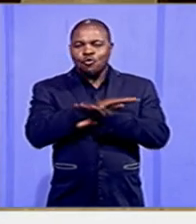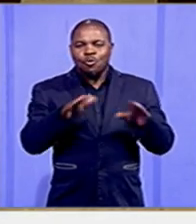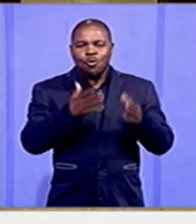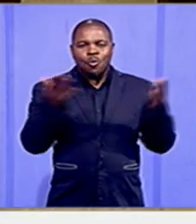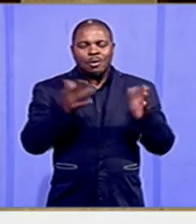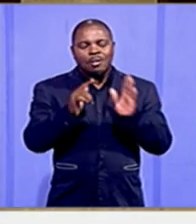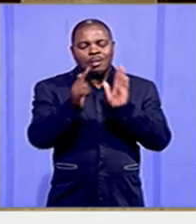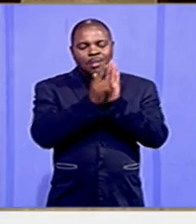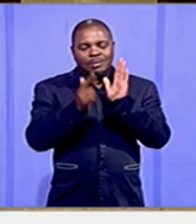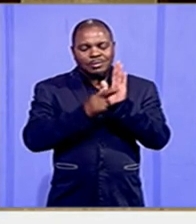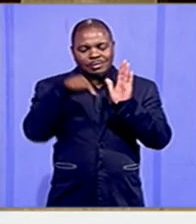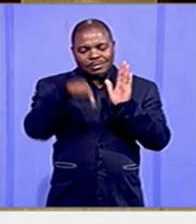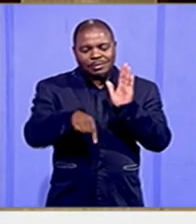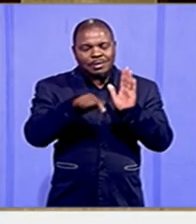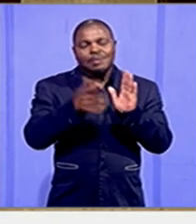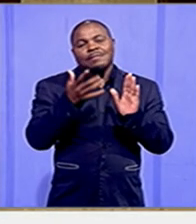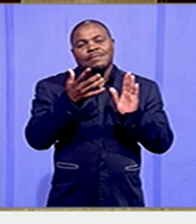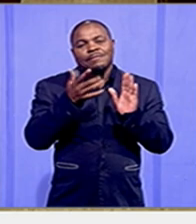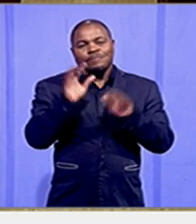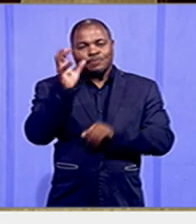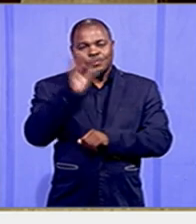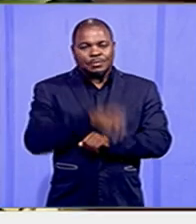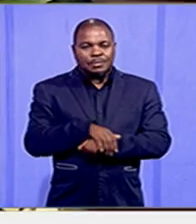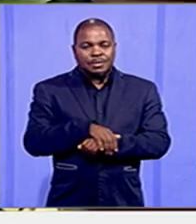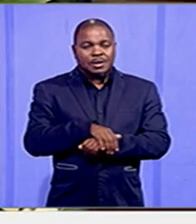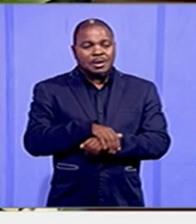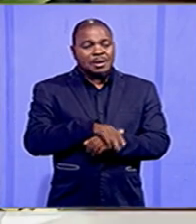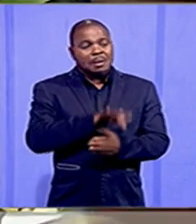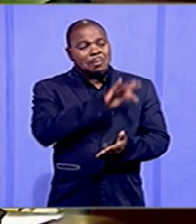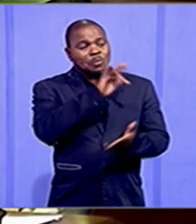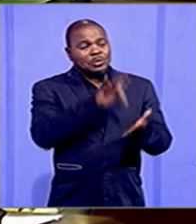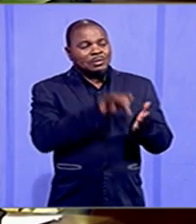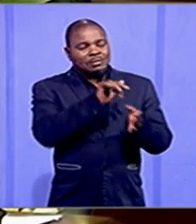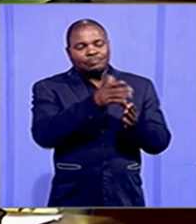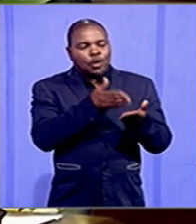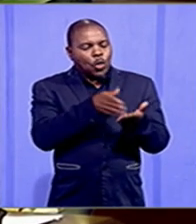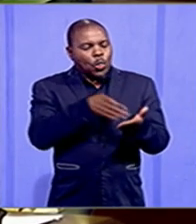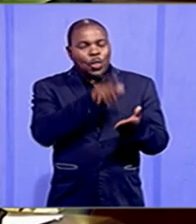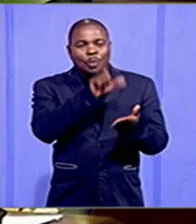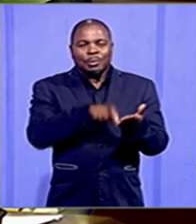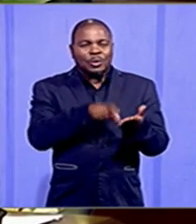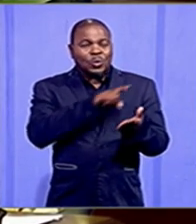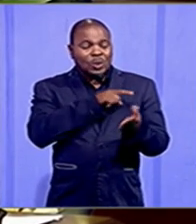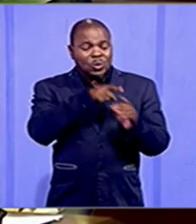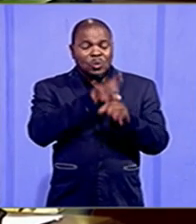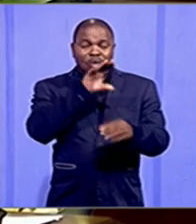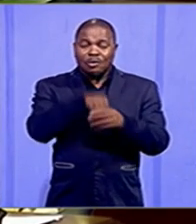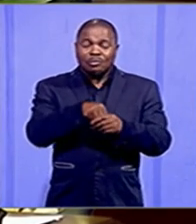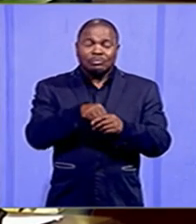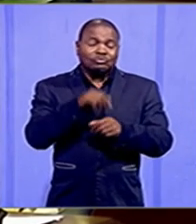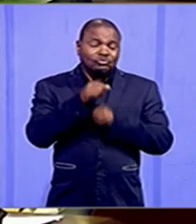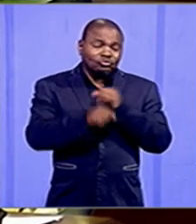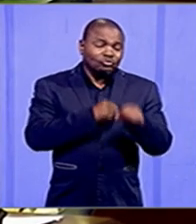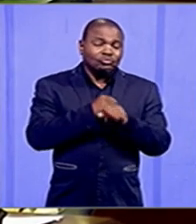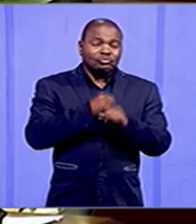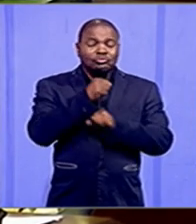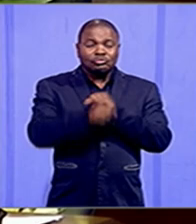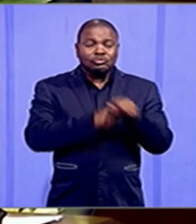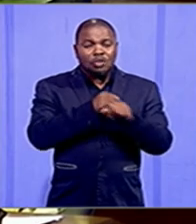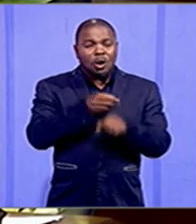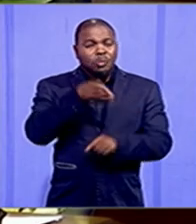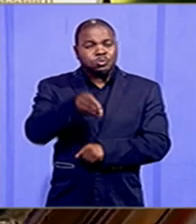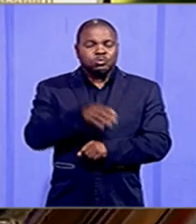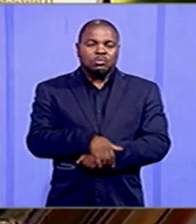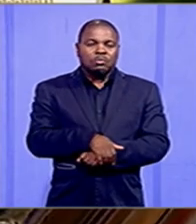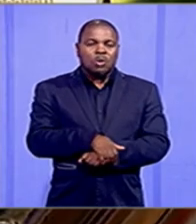mula o freistata. Usiile secheo le khotlen lena leo ibilenka rulo yalo na kadile imo. Haisa